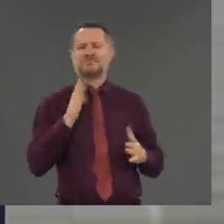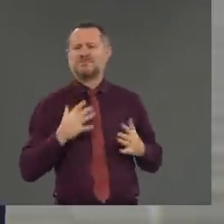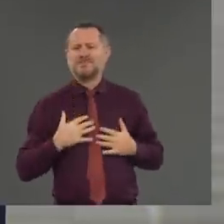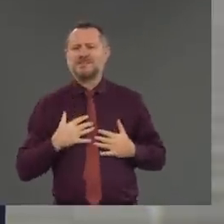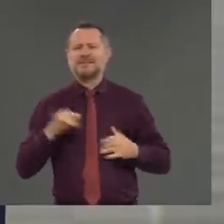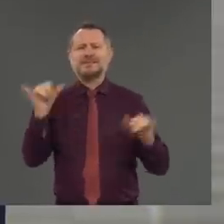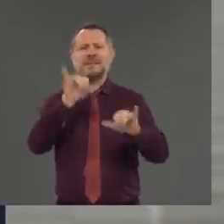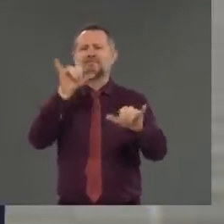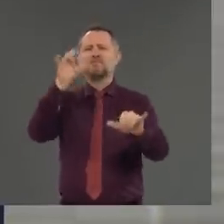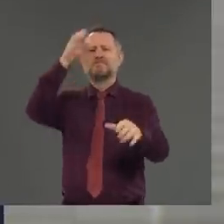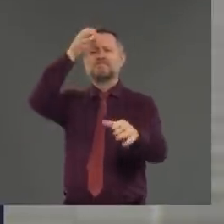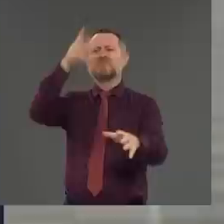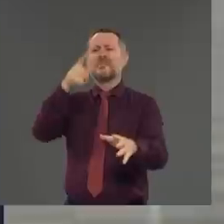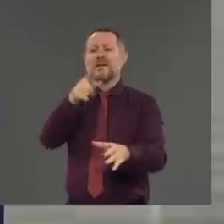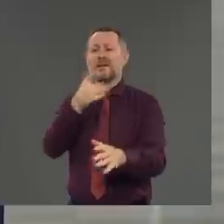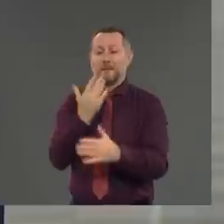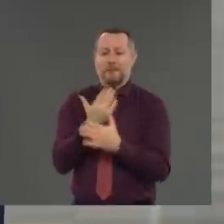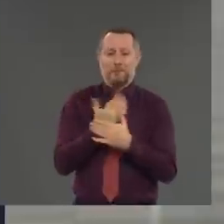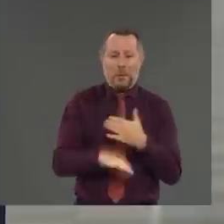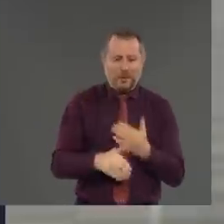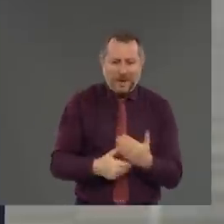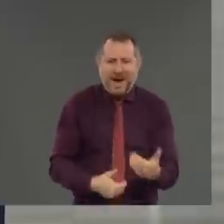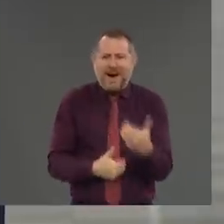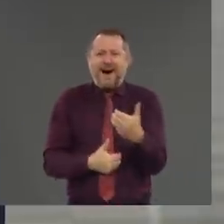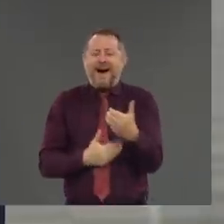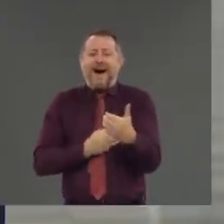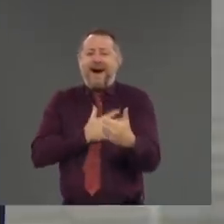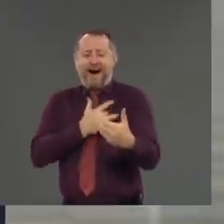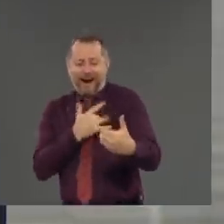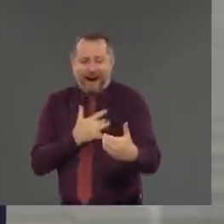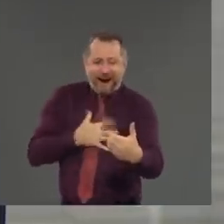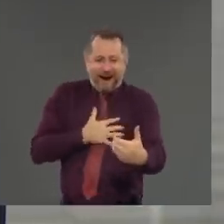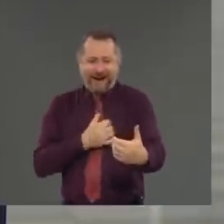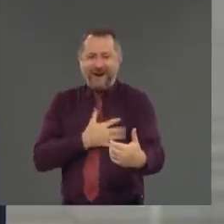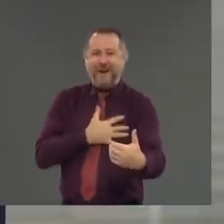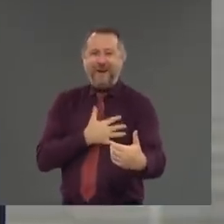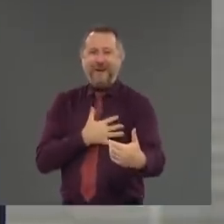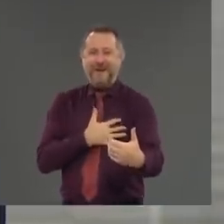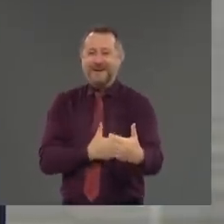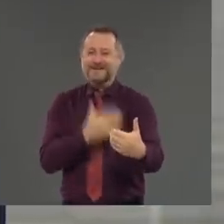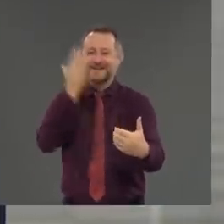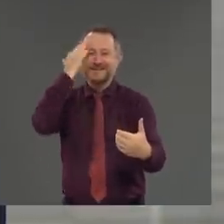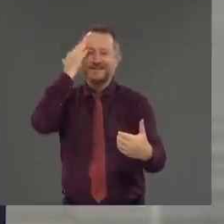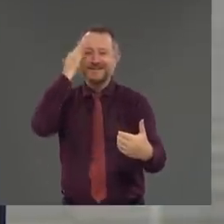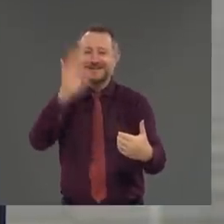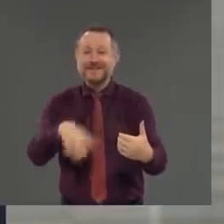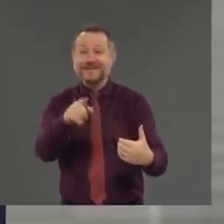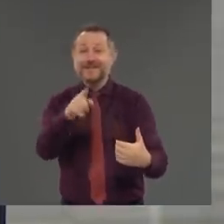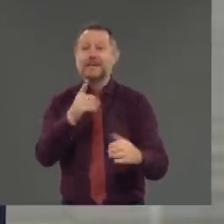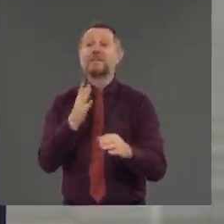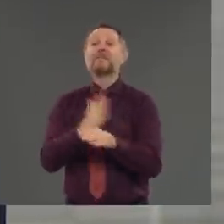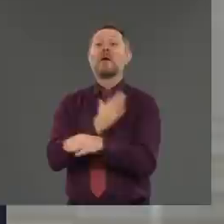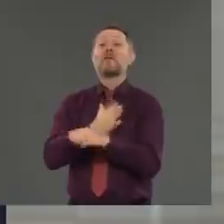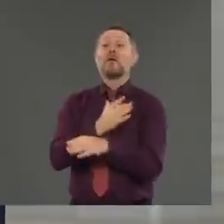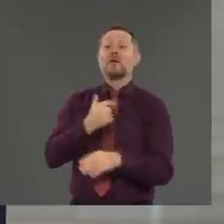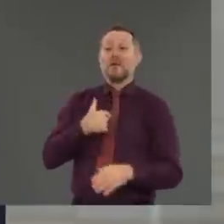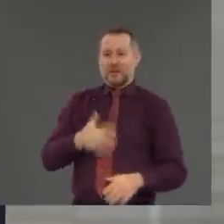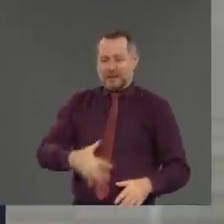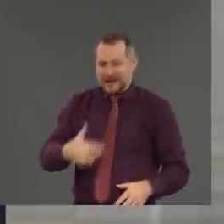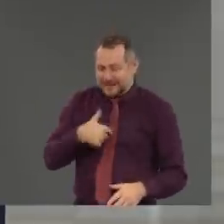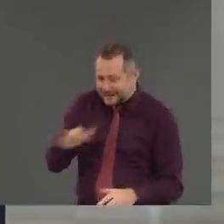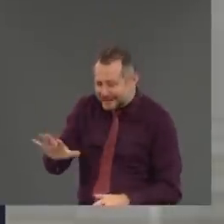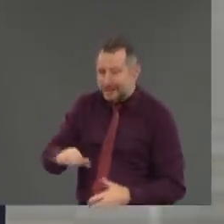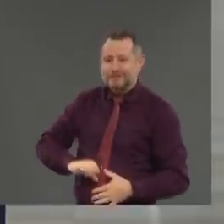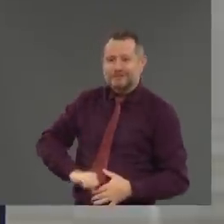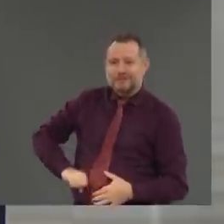you talk about it and you see little scans of it and you plan for it, but then it's indescribable when